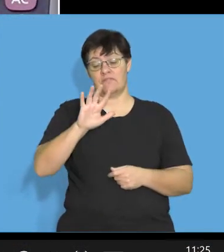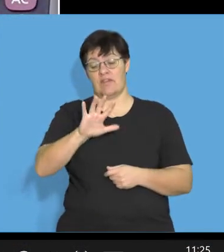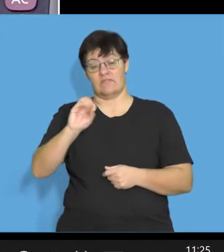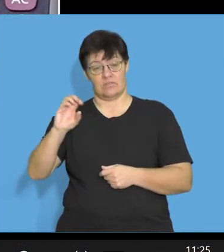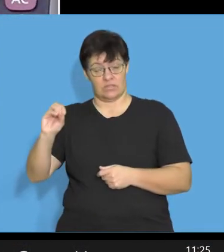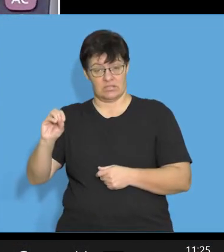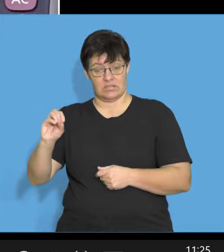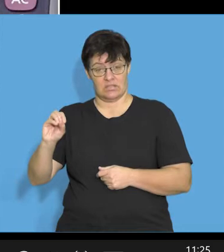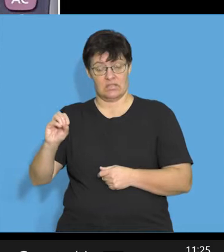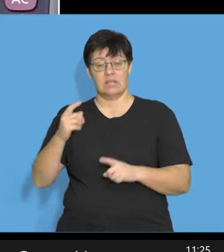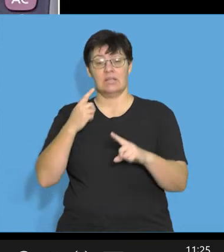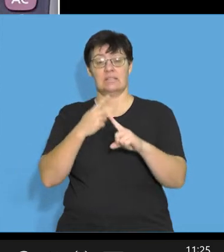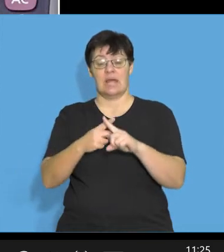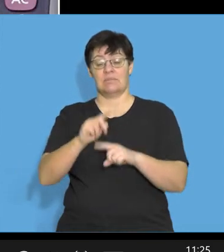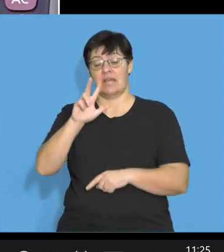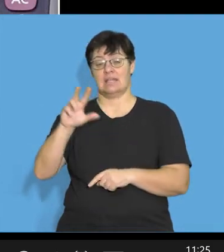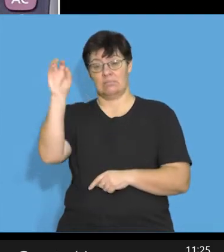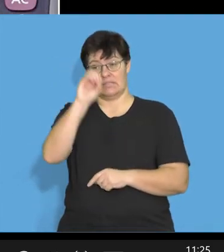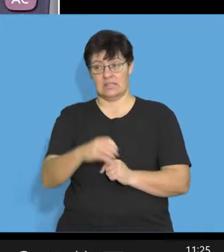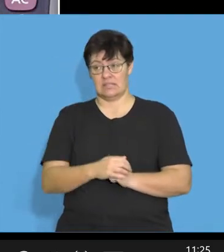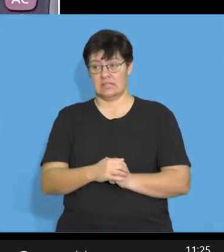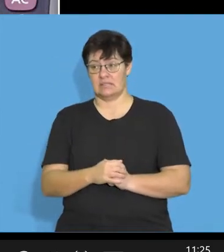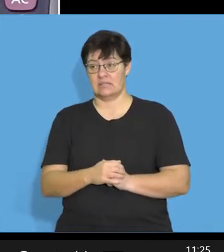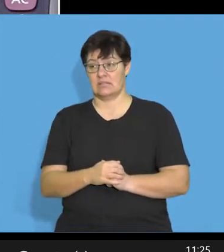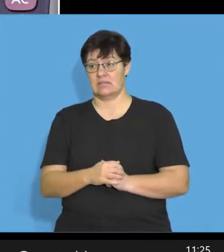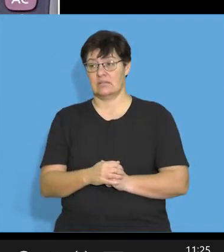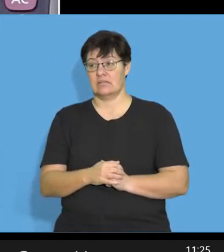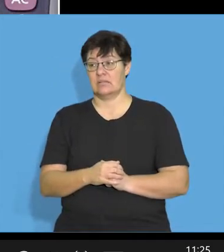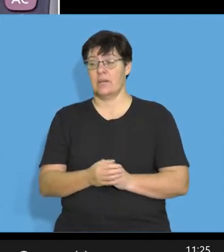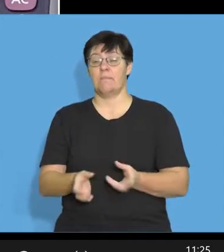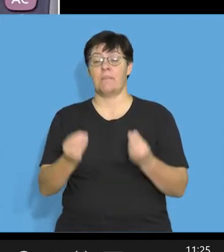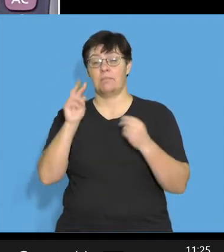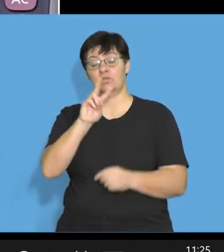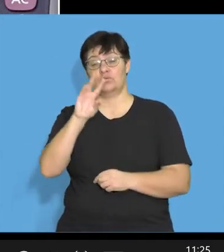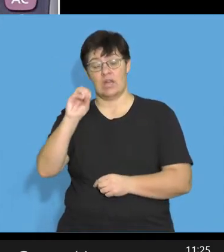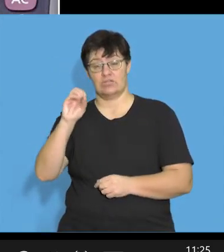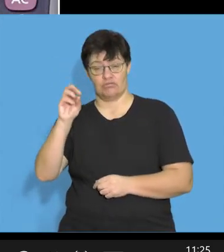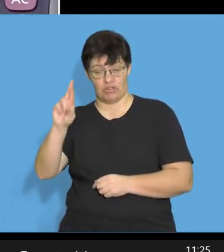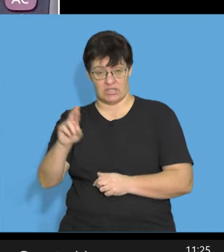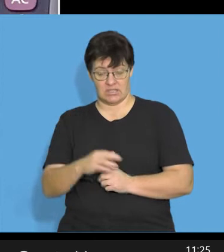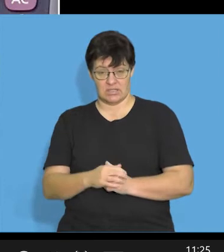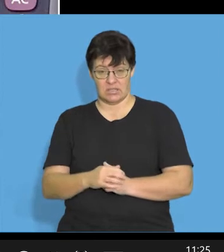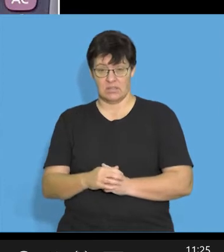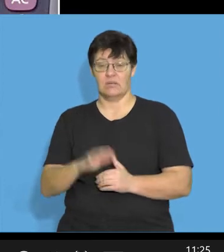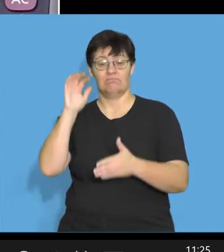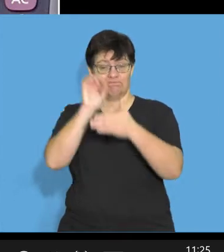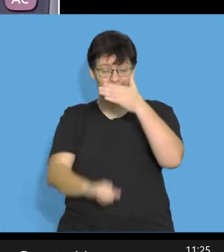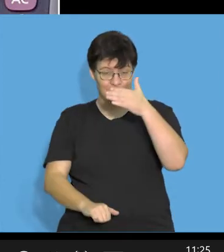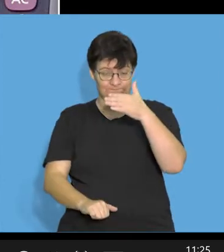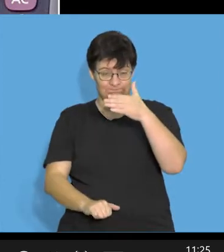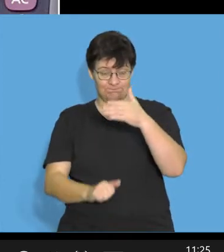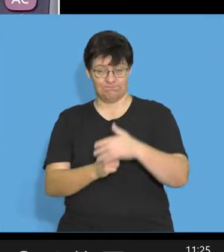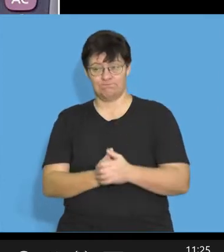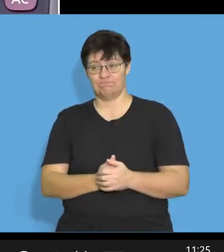2,500 times the 8% will give me a figure of 200 Rand. Take your